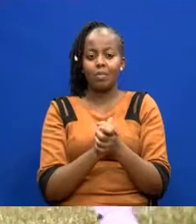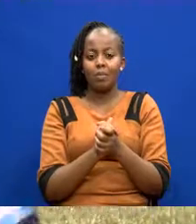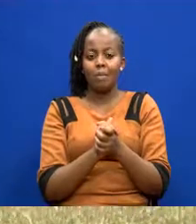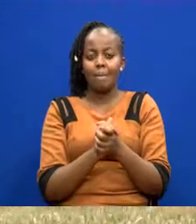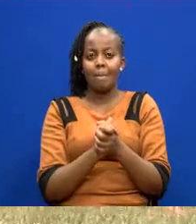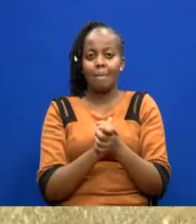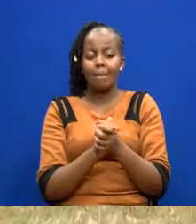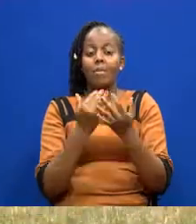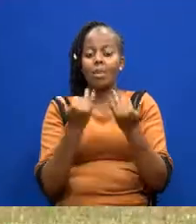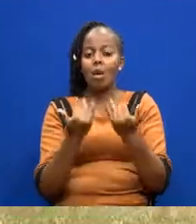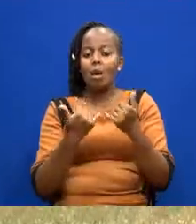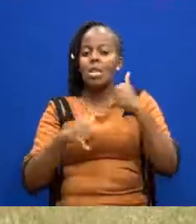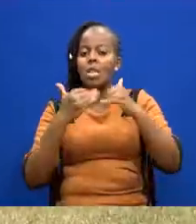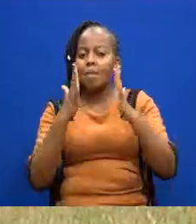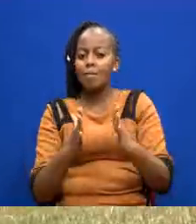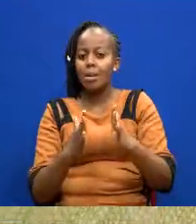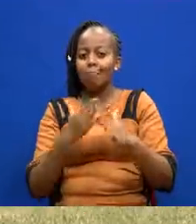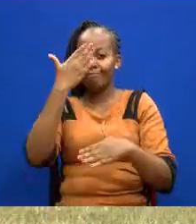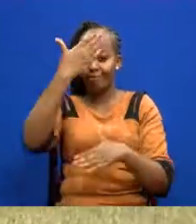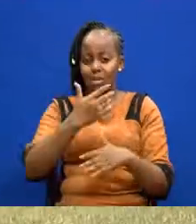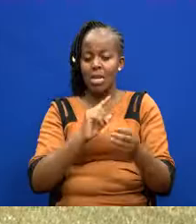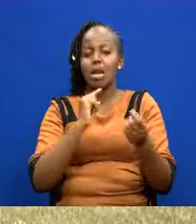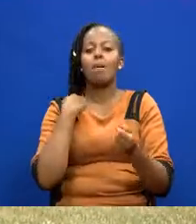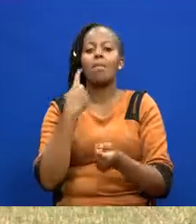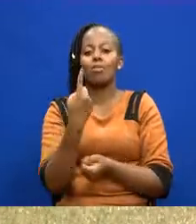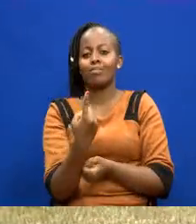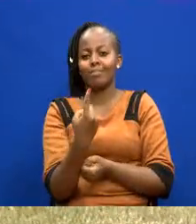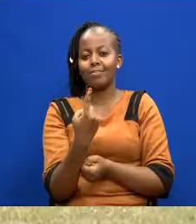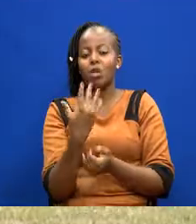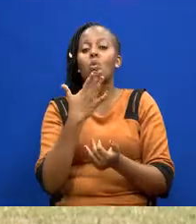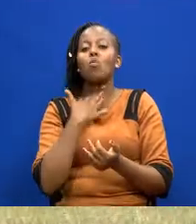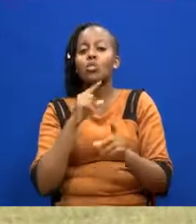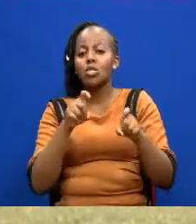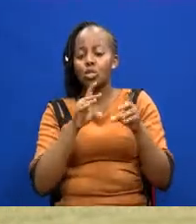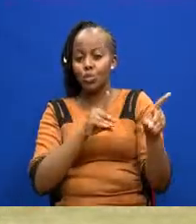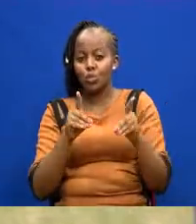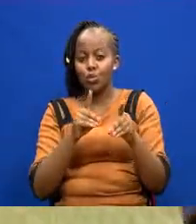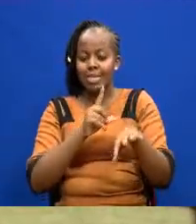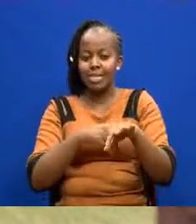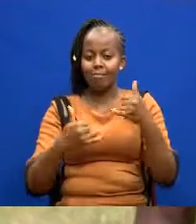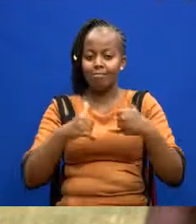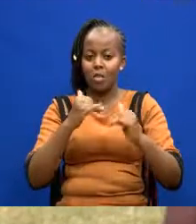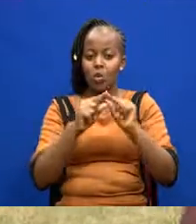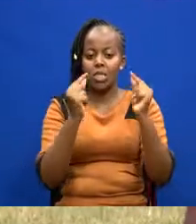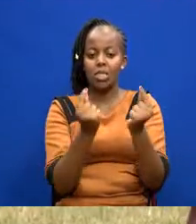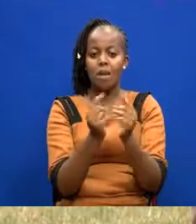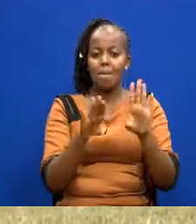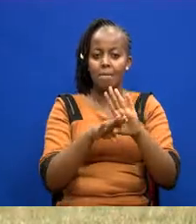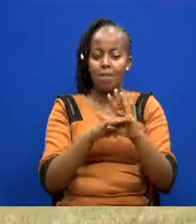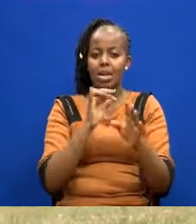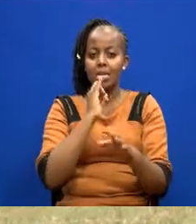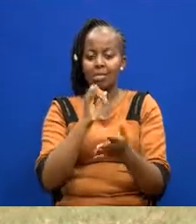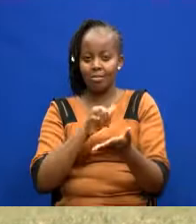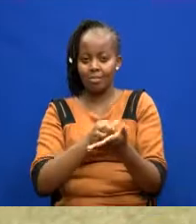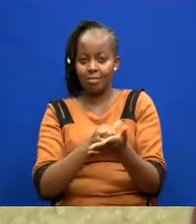Brilliant. Now, the player at the front is number 1. All you need to do, if you're playing with your teammates,